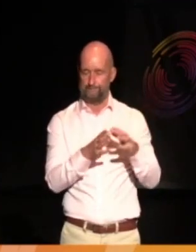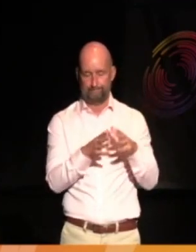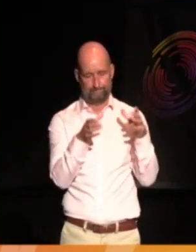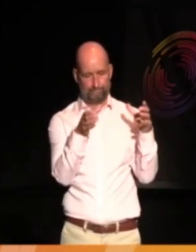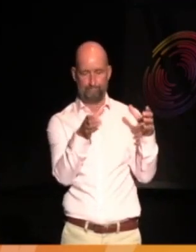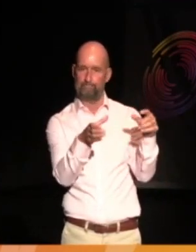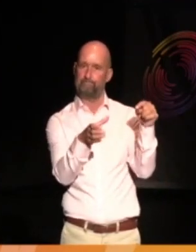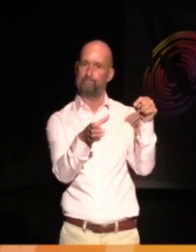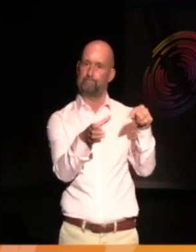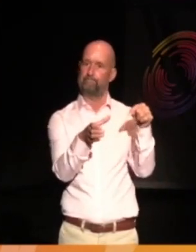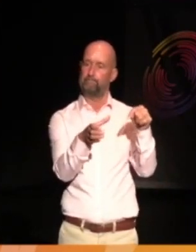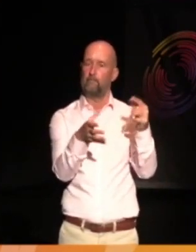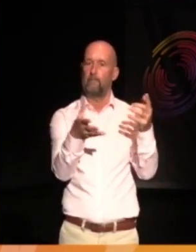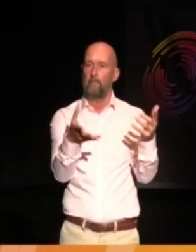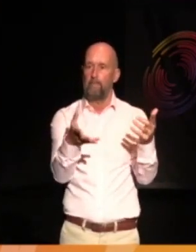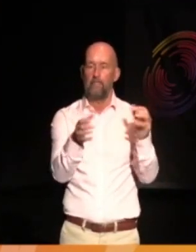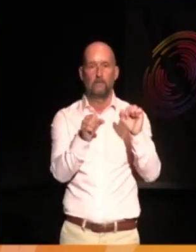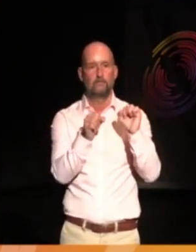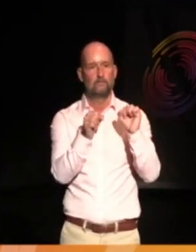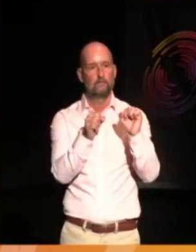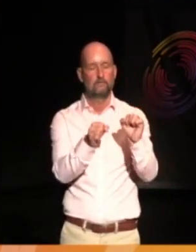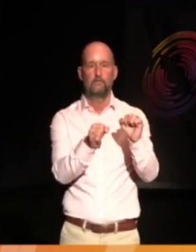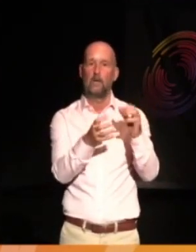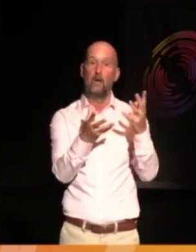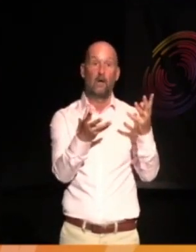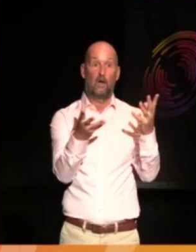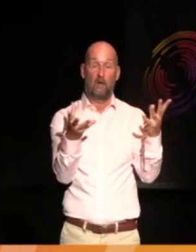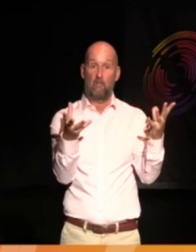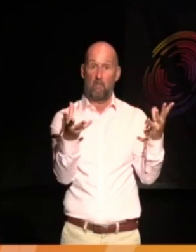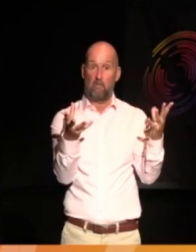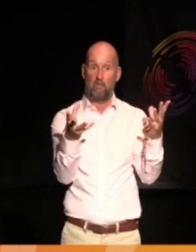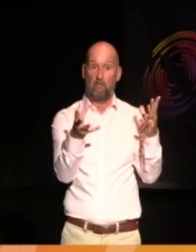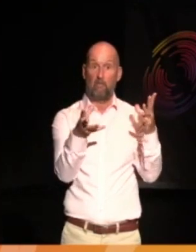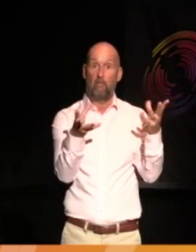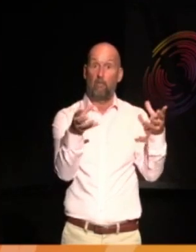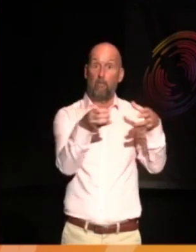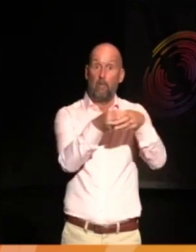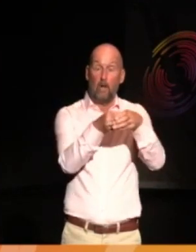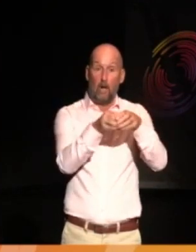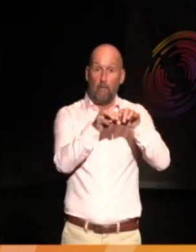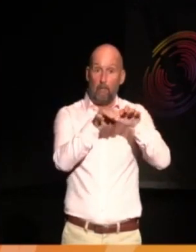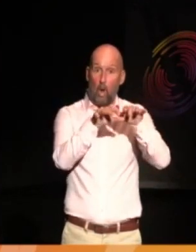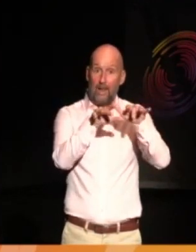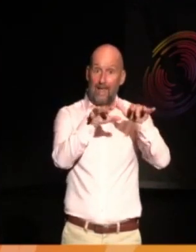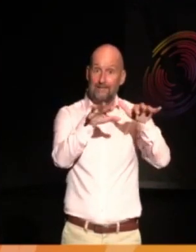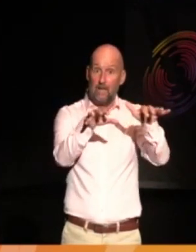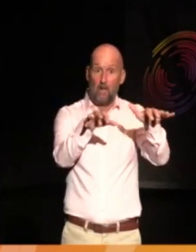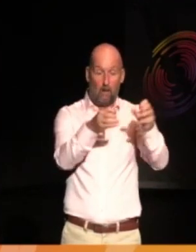is a kind of, it's a pollinator. It's if you like, a